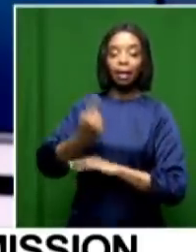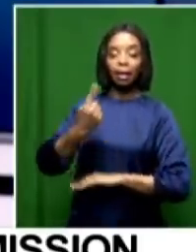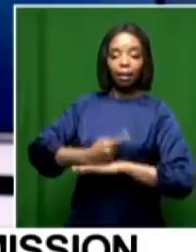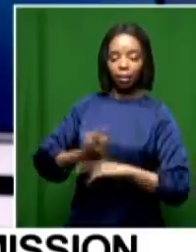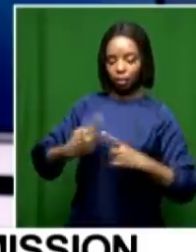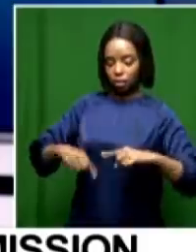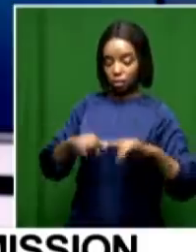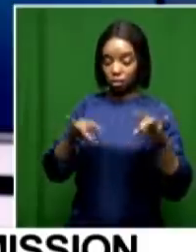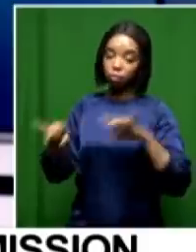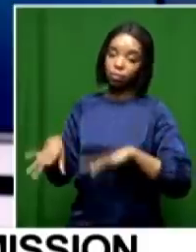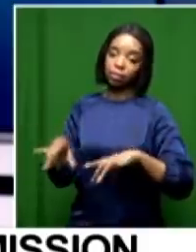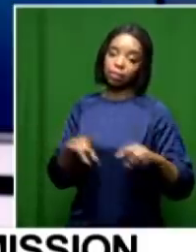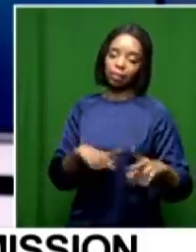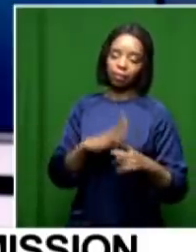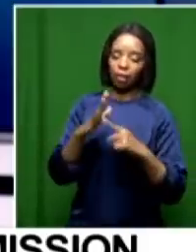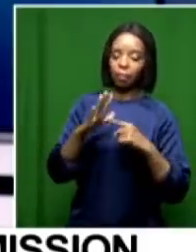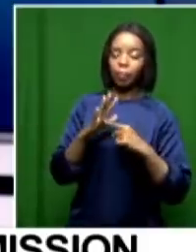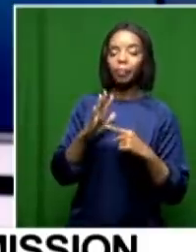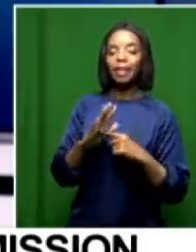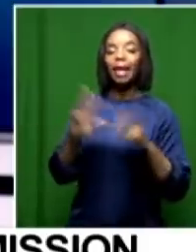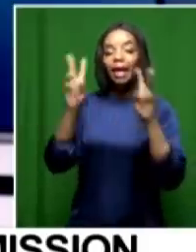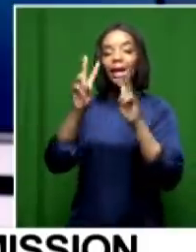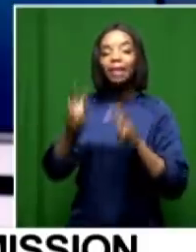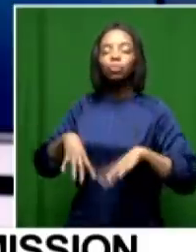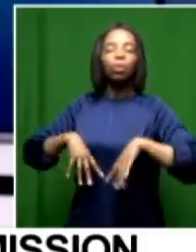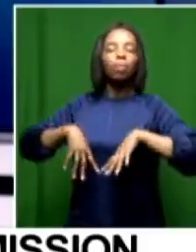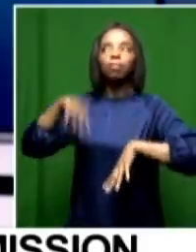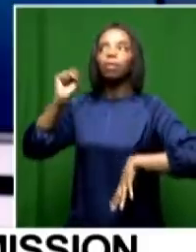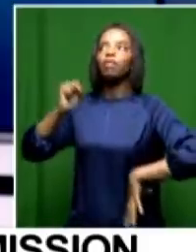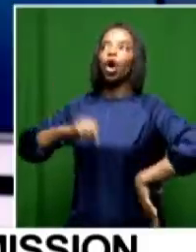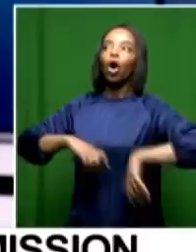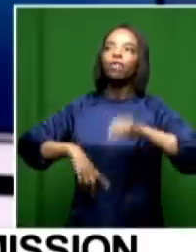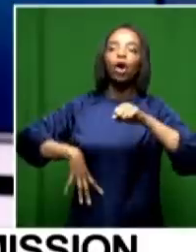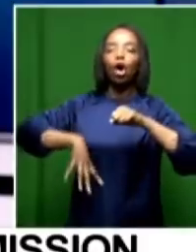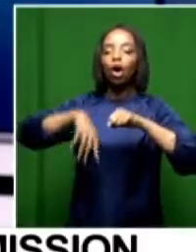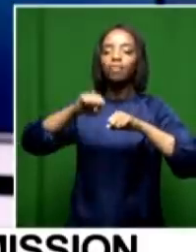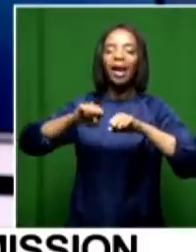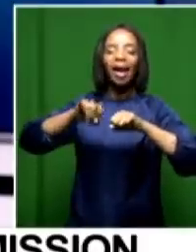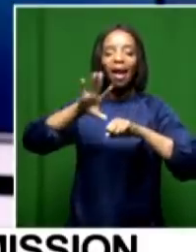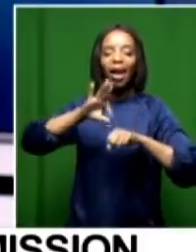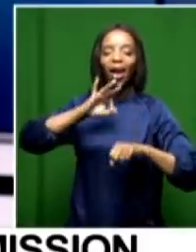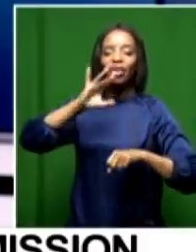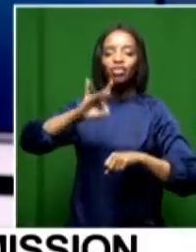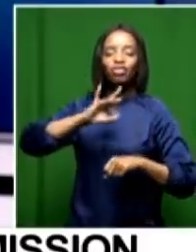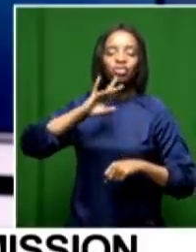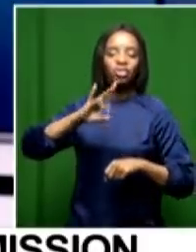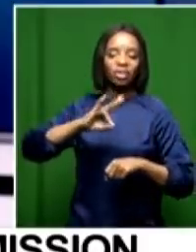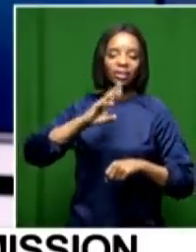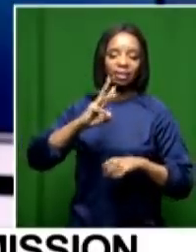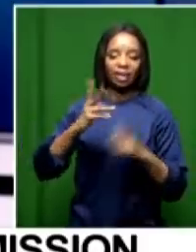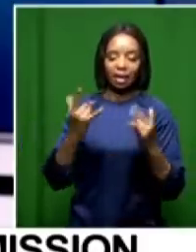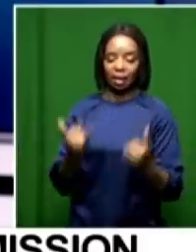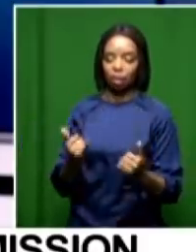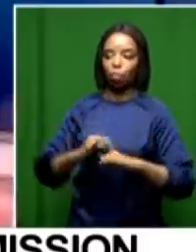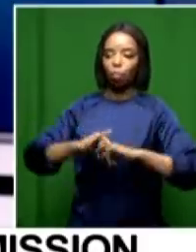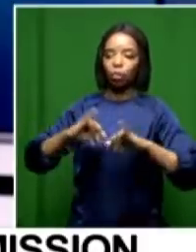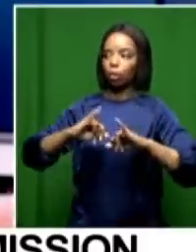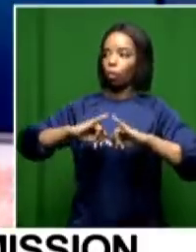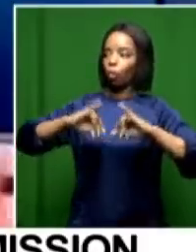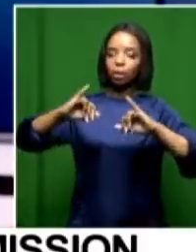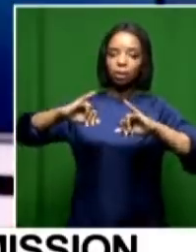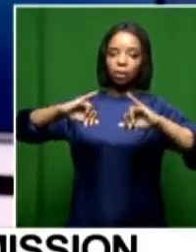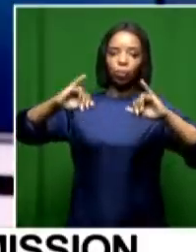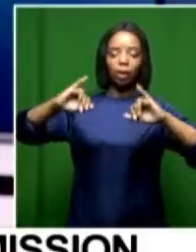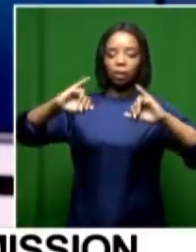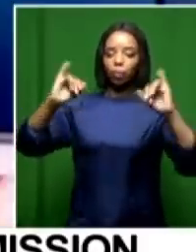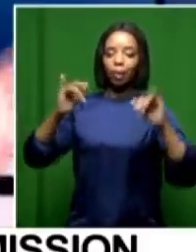Eskom. We talk about load shedding that we have had every single day implemented. And it's just getting worse and worse. And many date this back